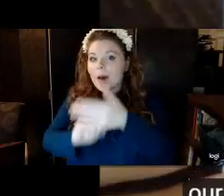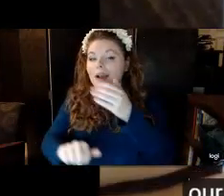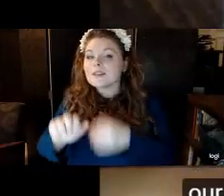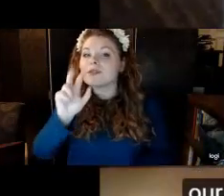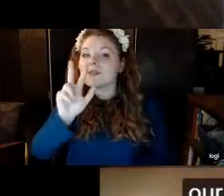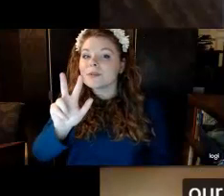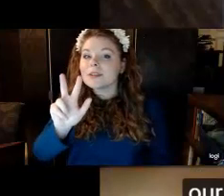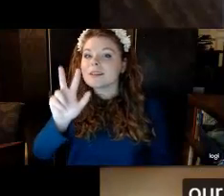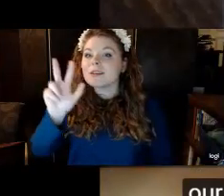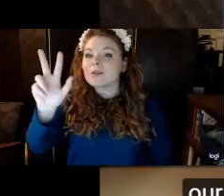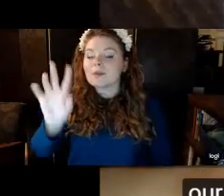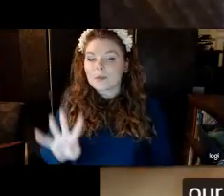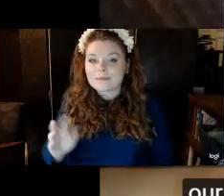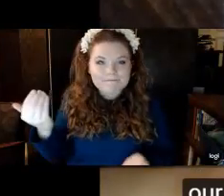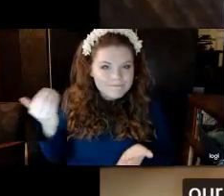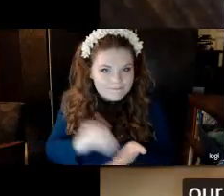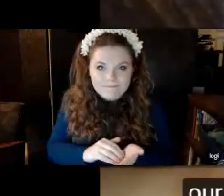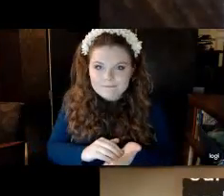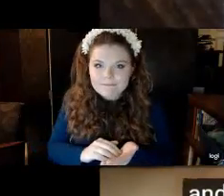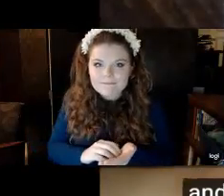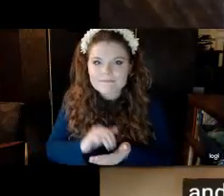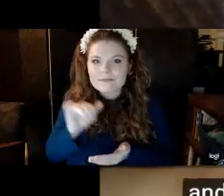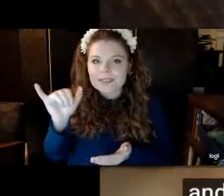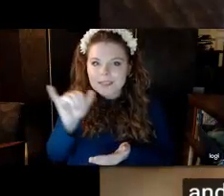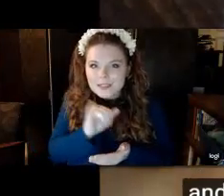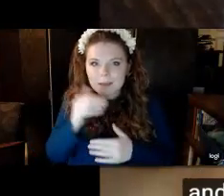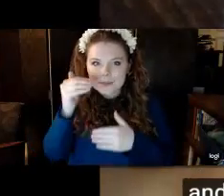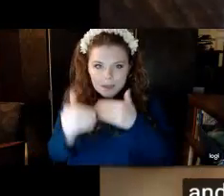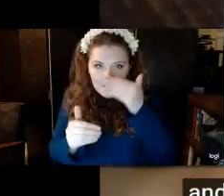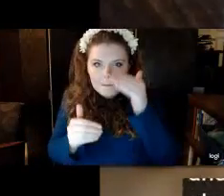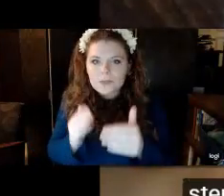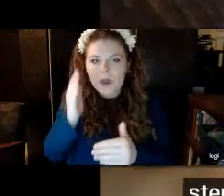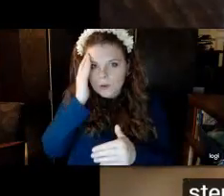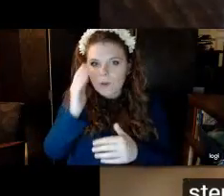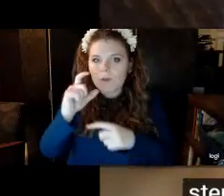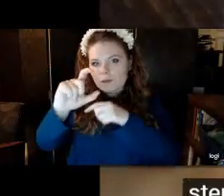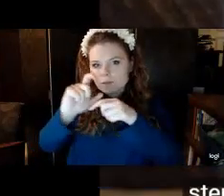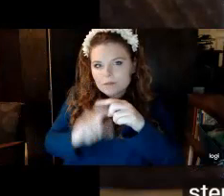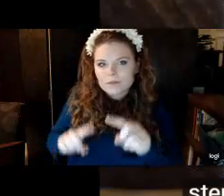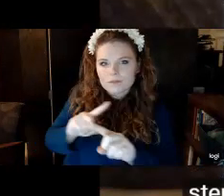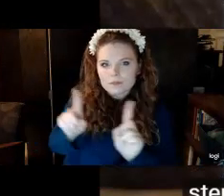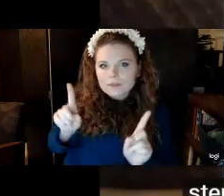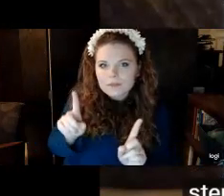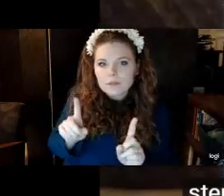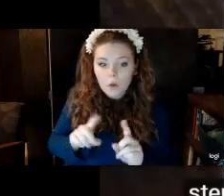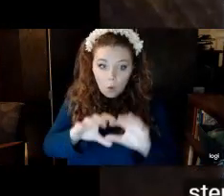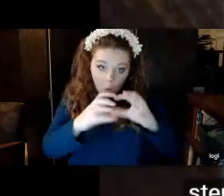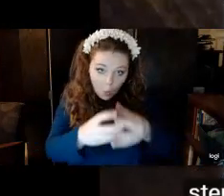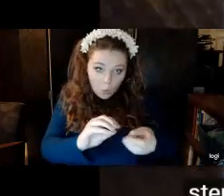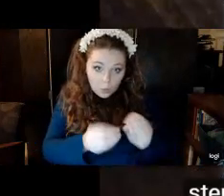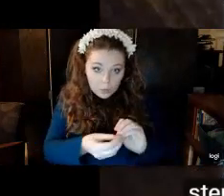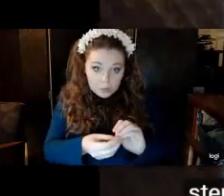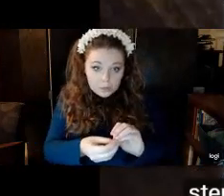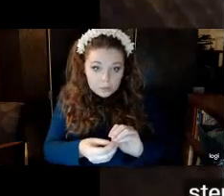3 3/4. Again, guys, repeating the same steps, even though the fractions are different. Look at the whole numbers.